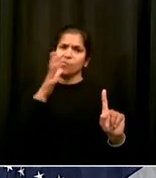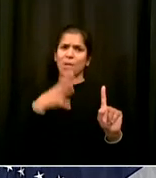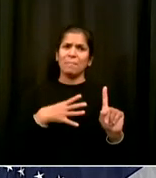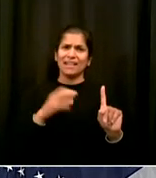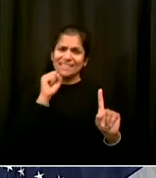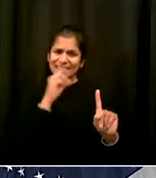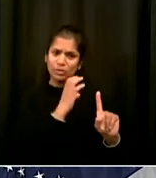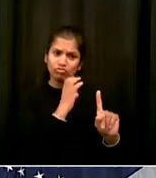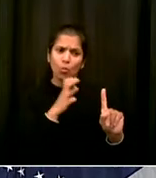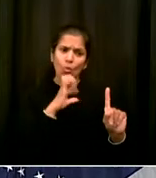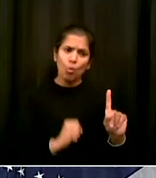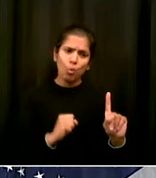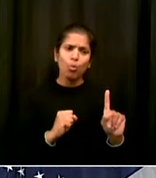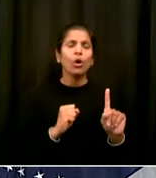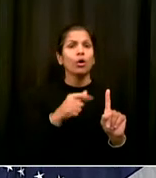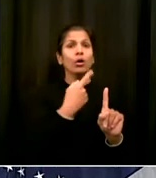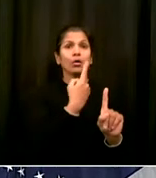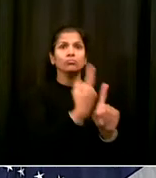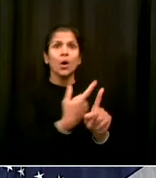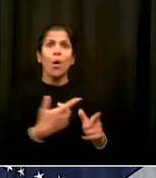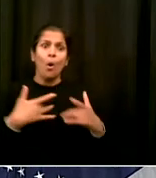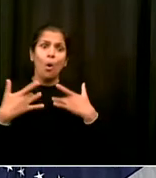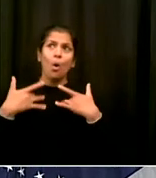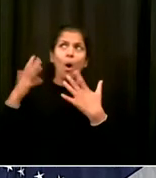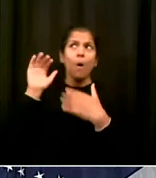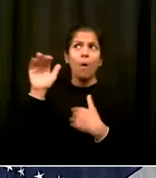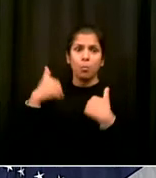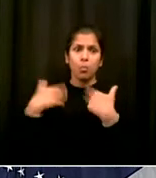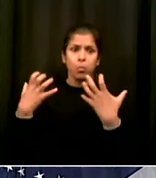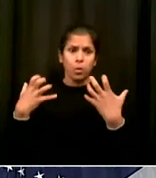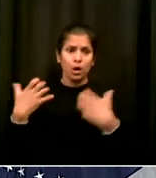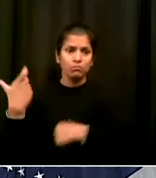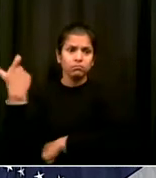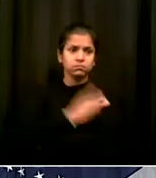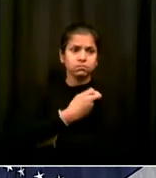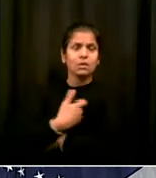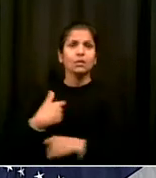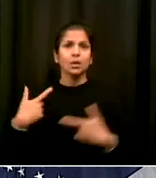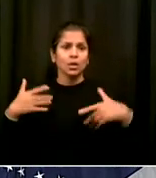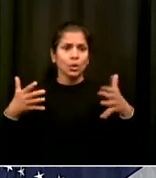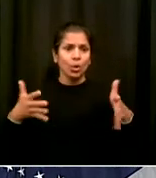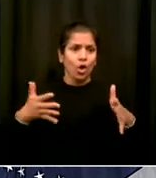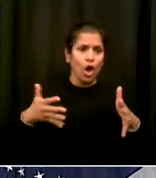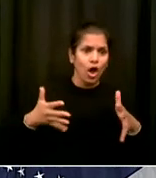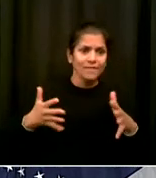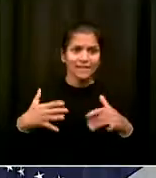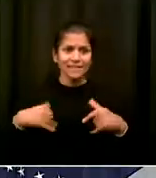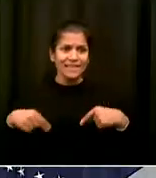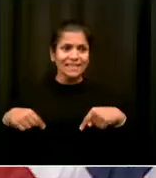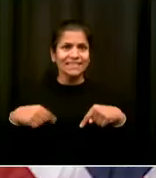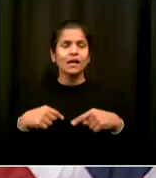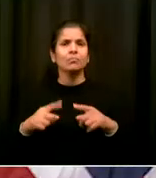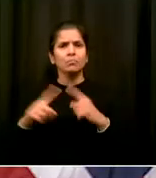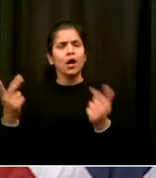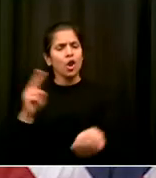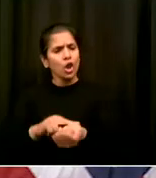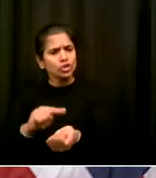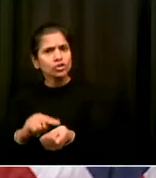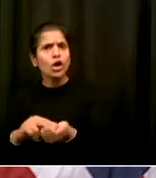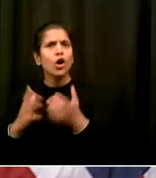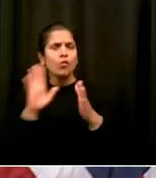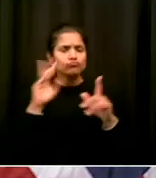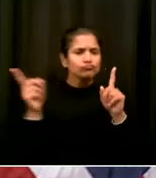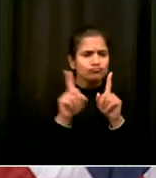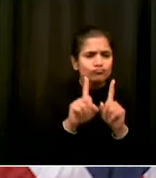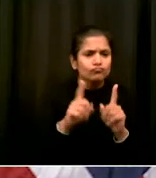are the small and large ways our healthcare heroes have quite literally moved the needle for the past couple of weeks,